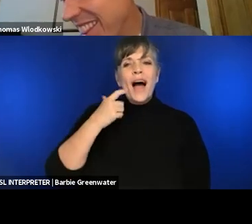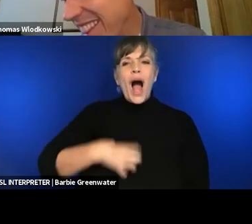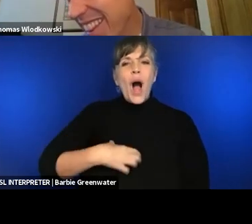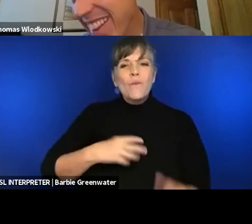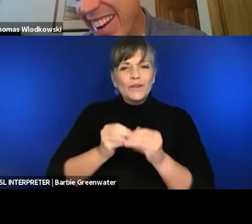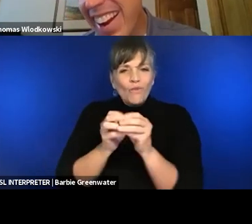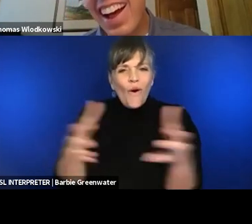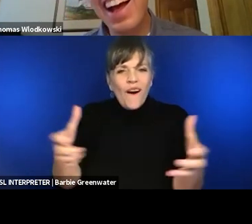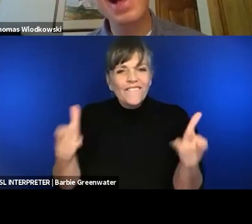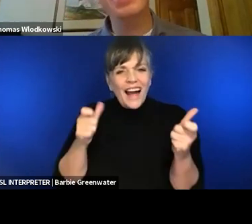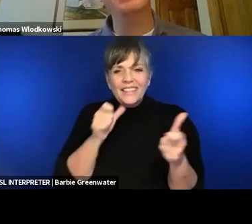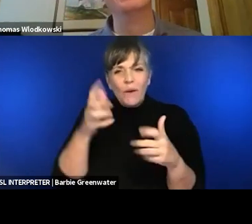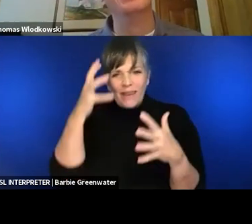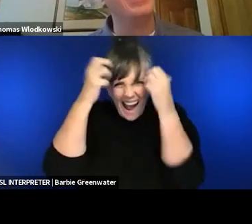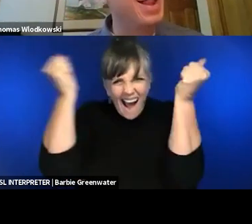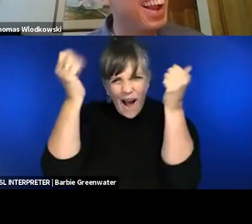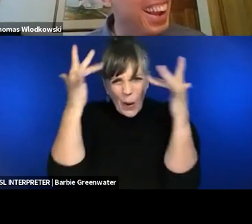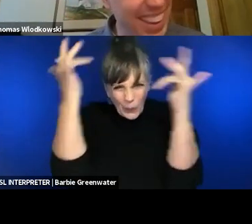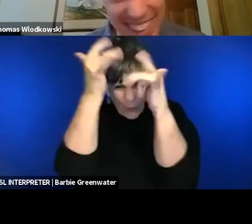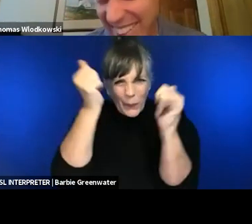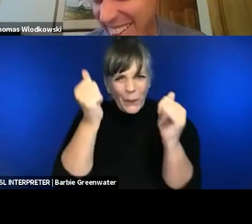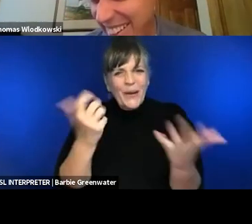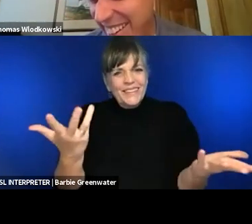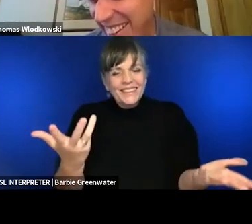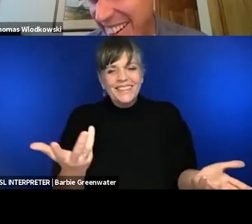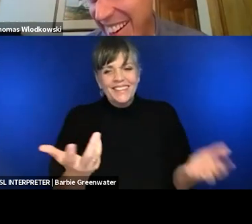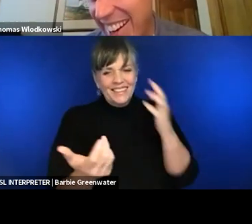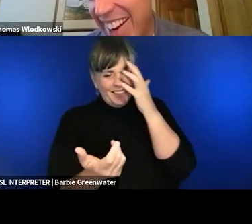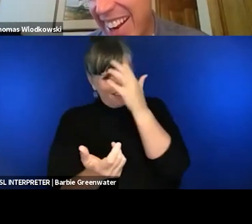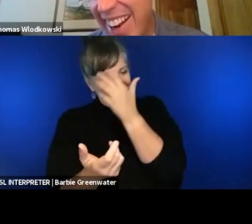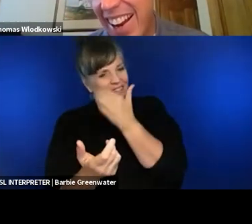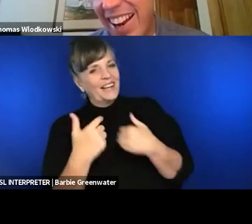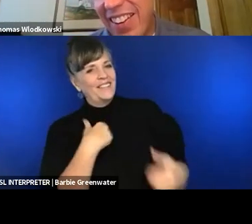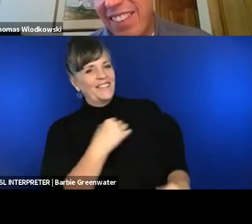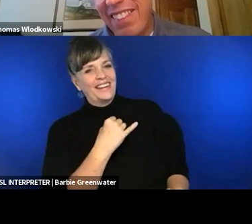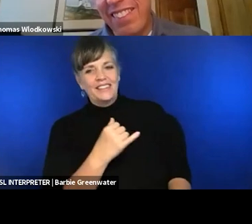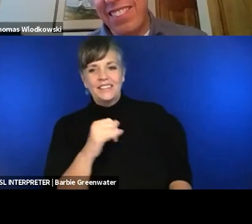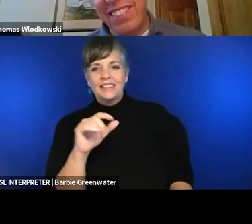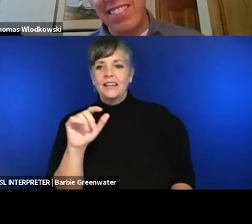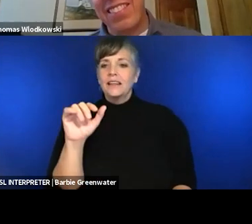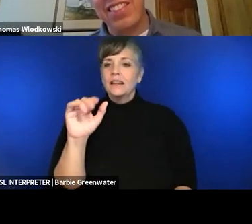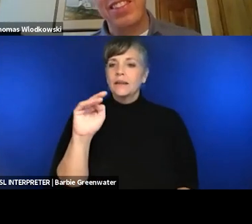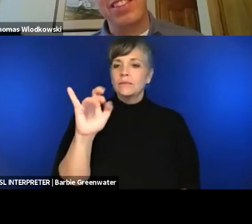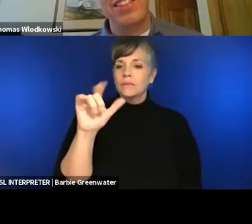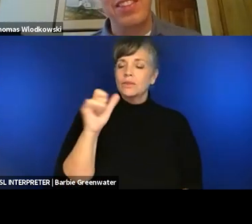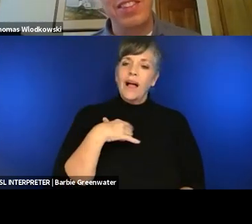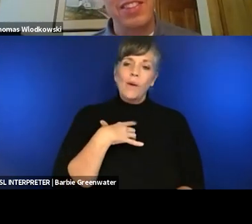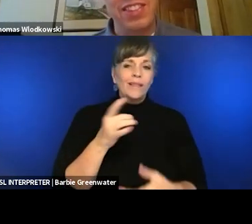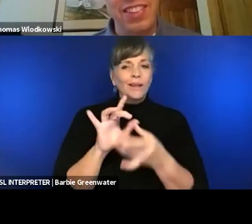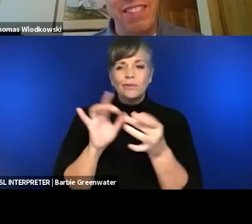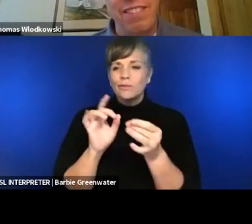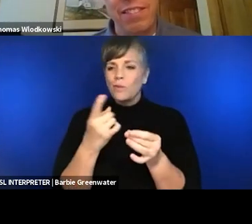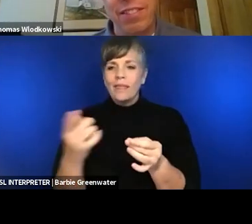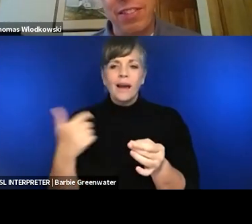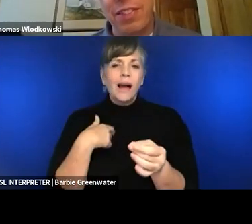I'm starting to lose mine pretty quickly too. I'd like to say one thing as well, if I may. I want to acknowledge